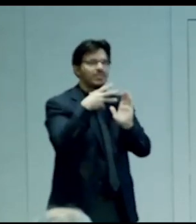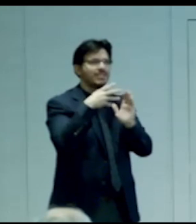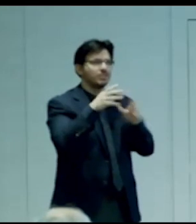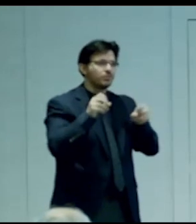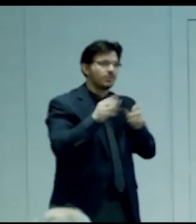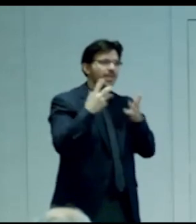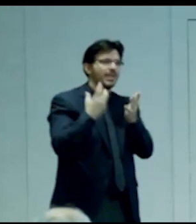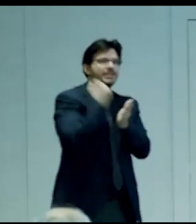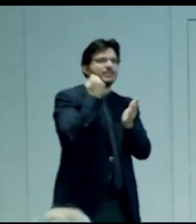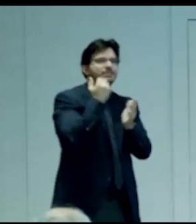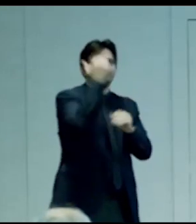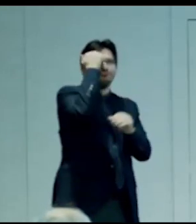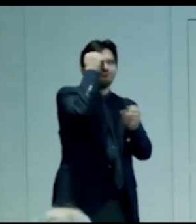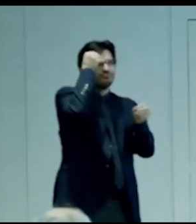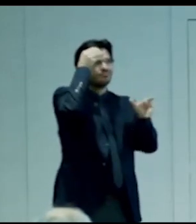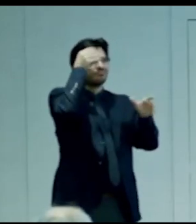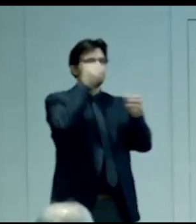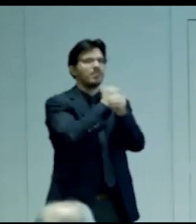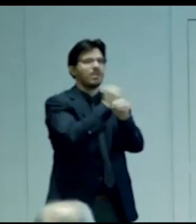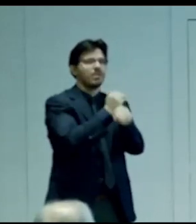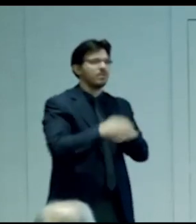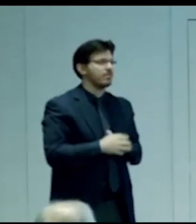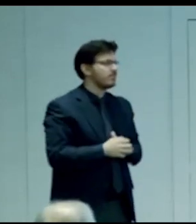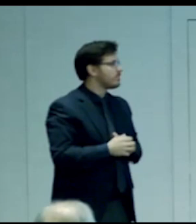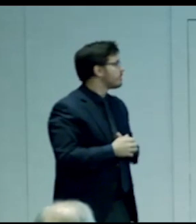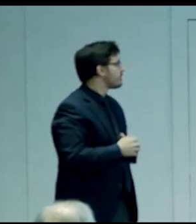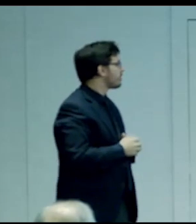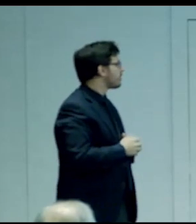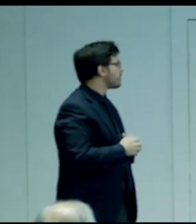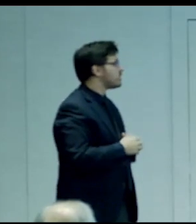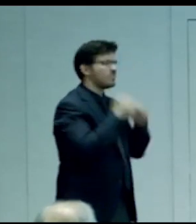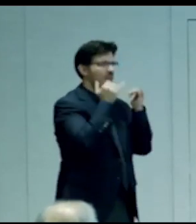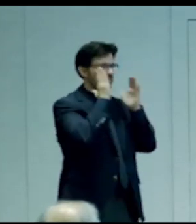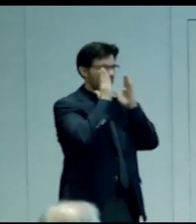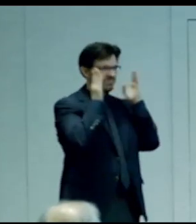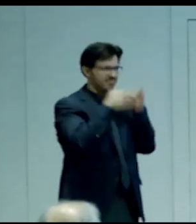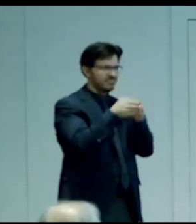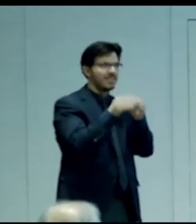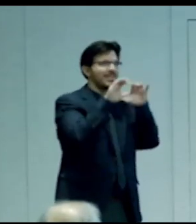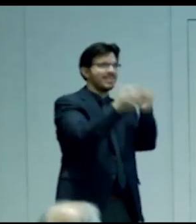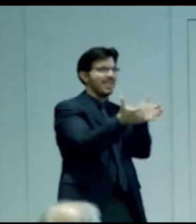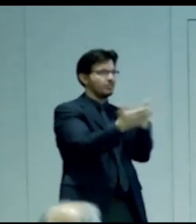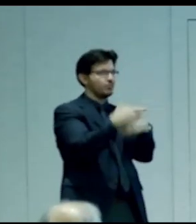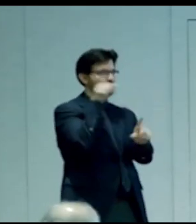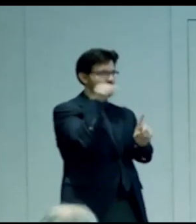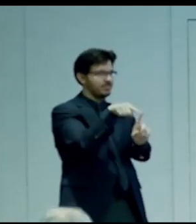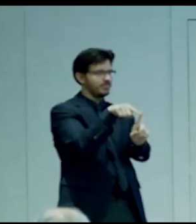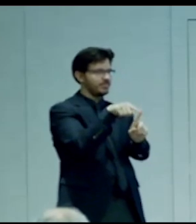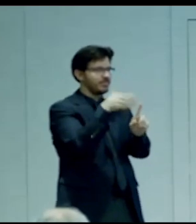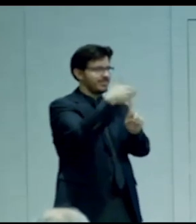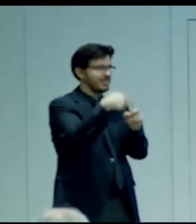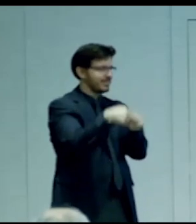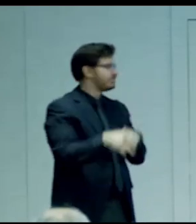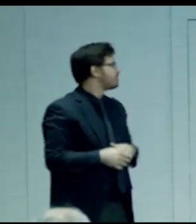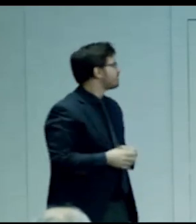in mathematics. Now we look at within the classroom level relationships on the next